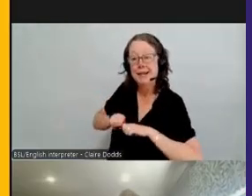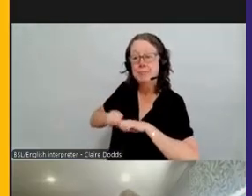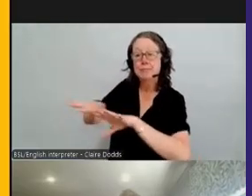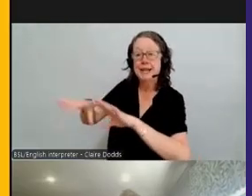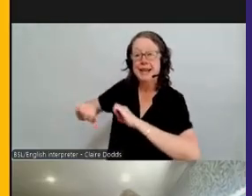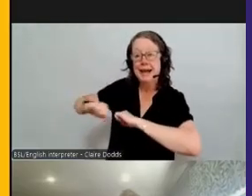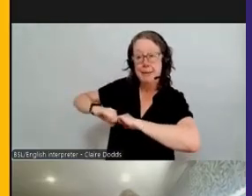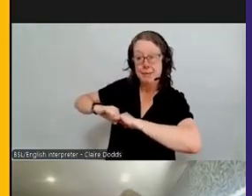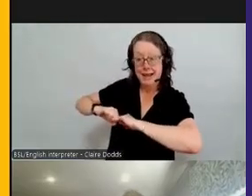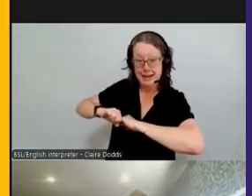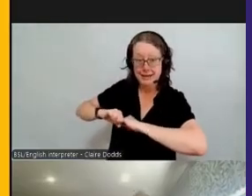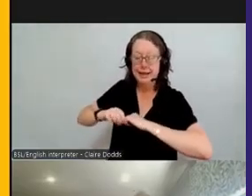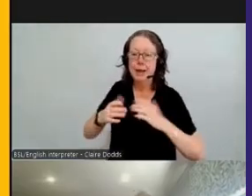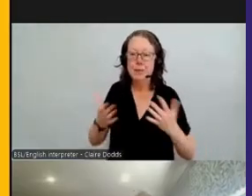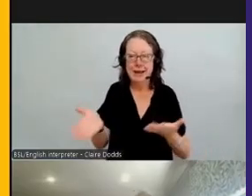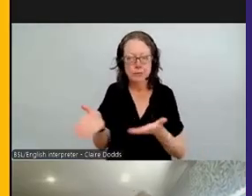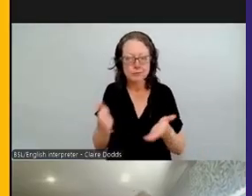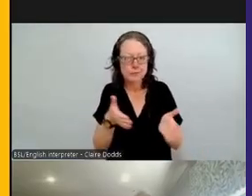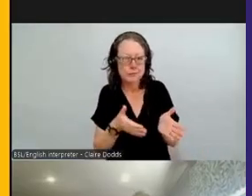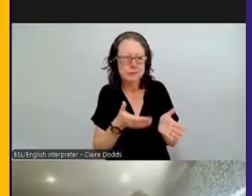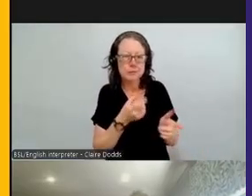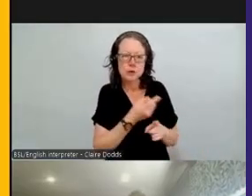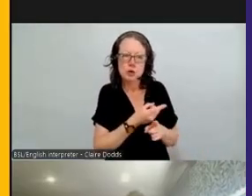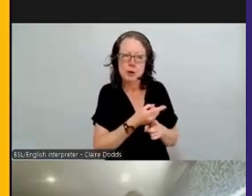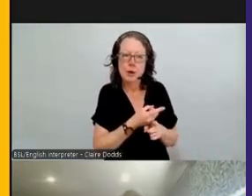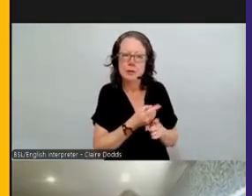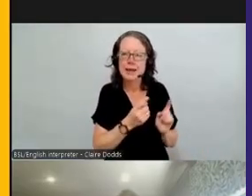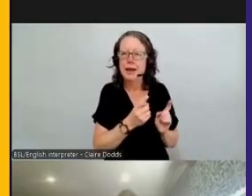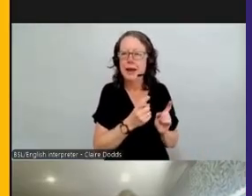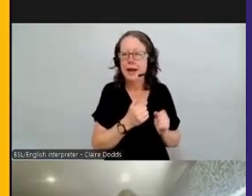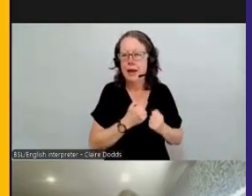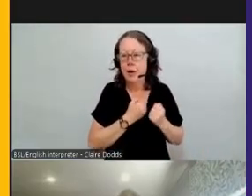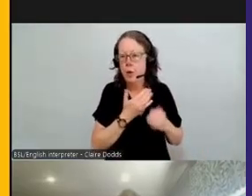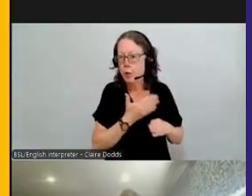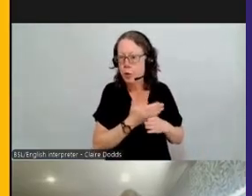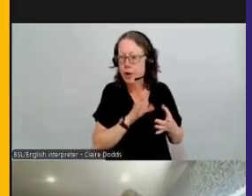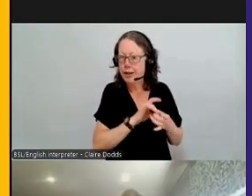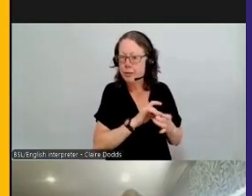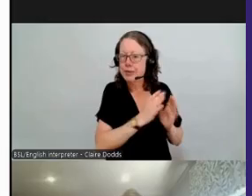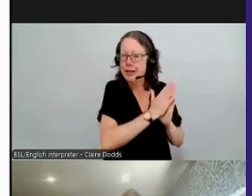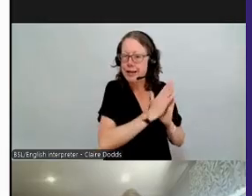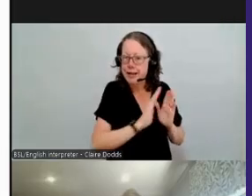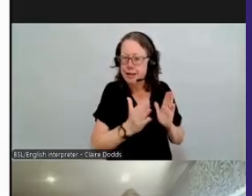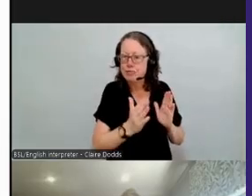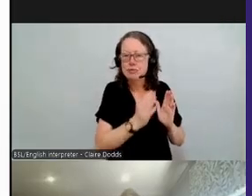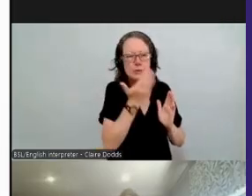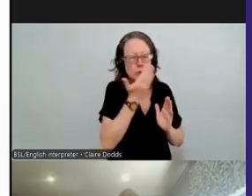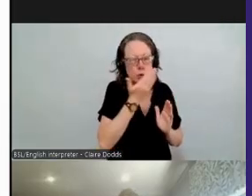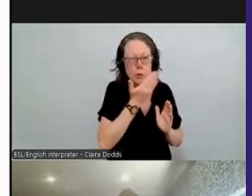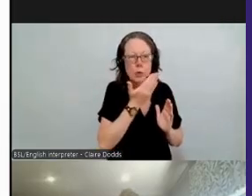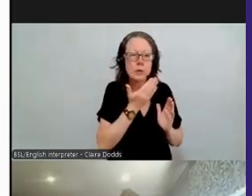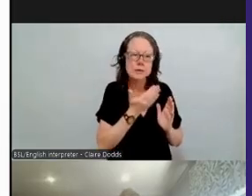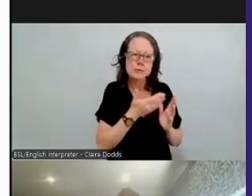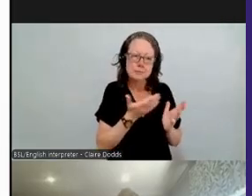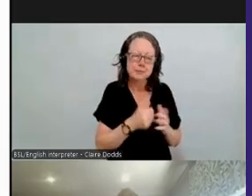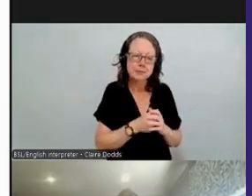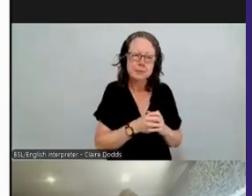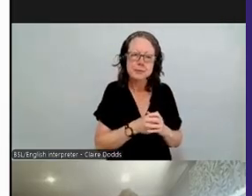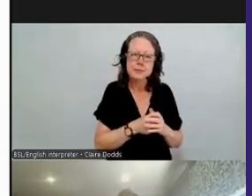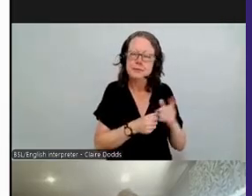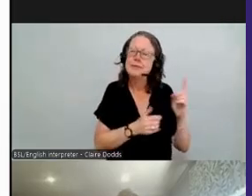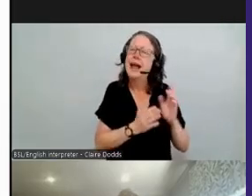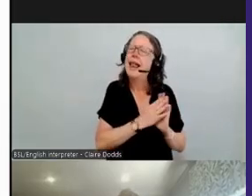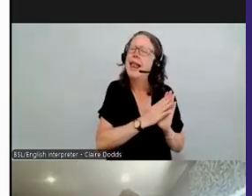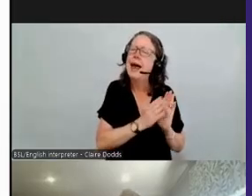library, schools, and communities. But Jason and Sarah will really go into this in more detail afterwards. So in terms of libraries engagement, a big part